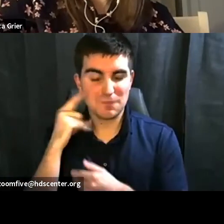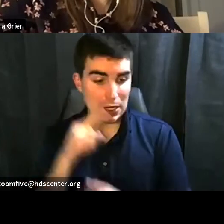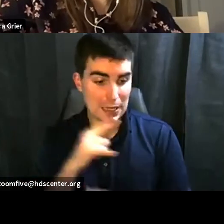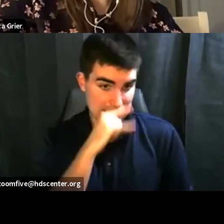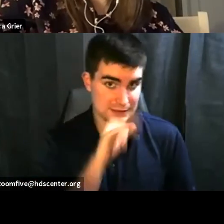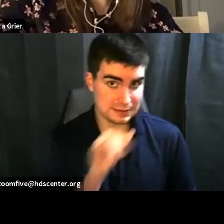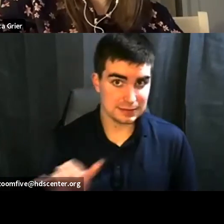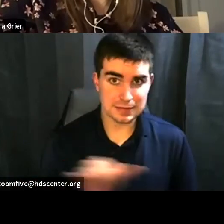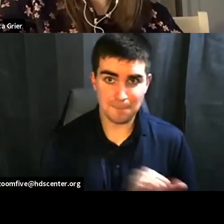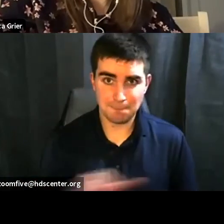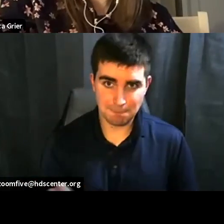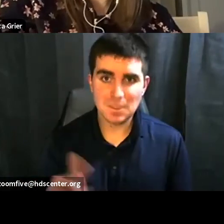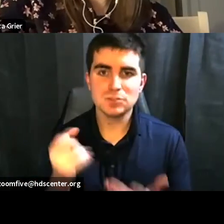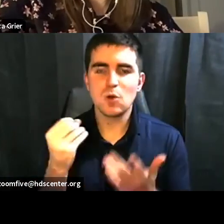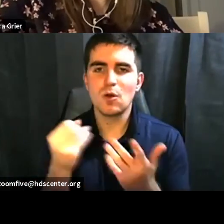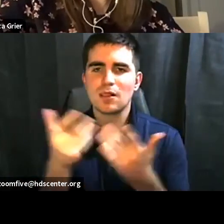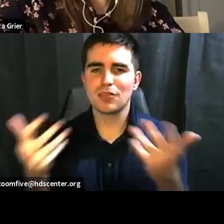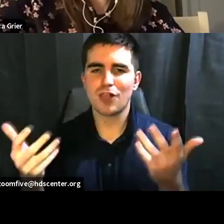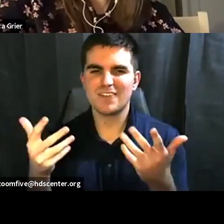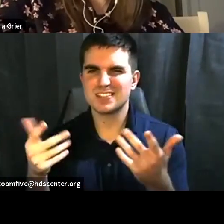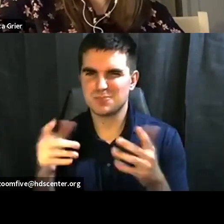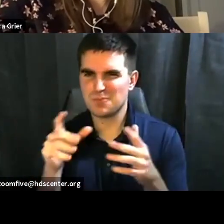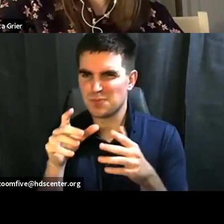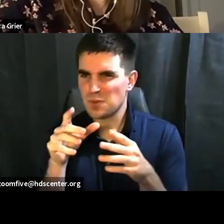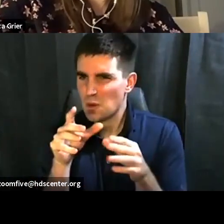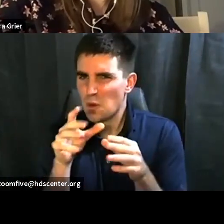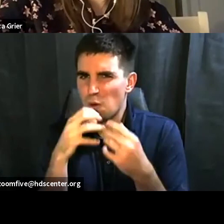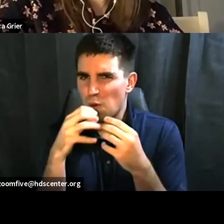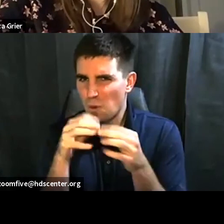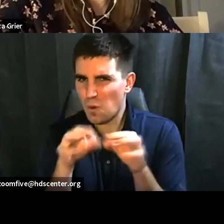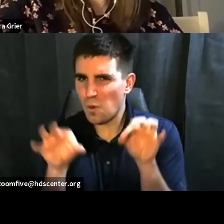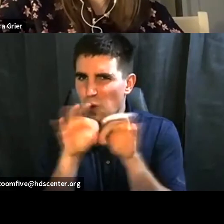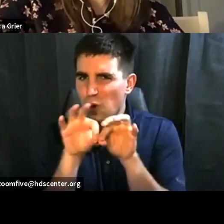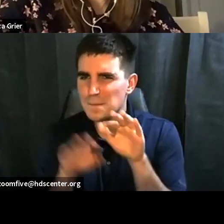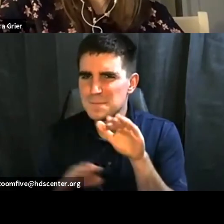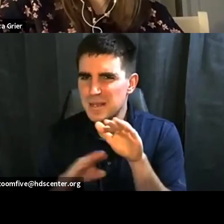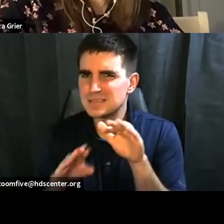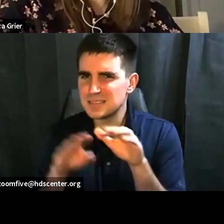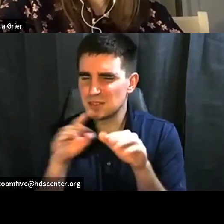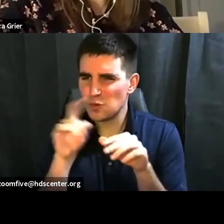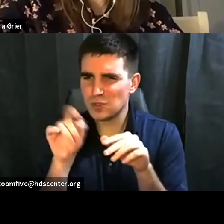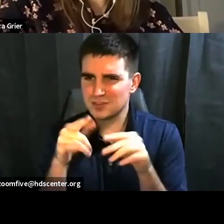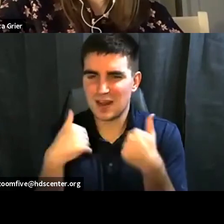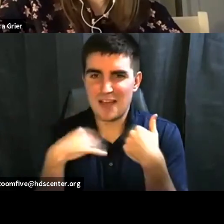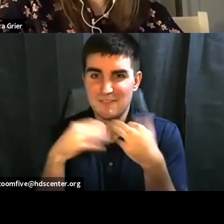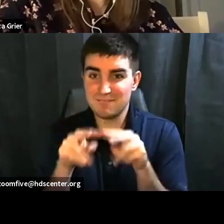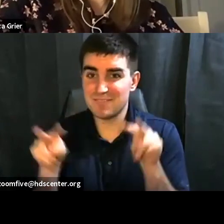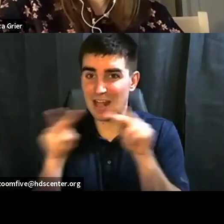know, so there's a lot of these kind of core basic capability questions that have value in a lot of other